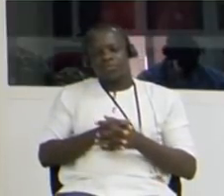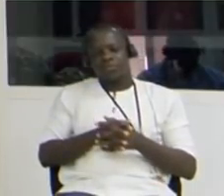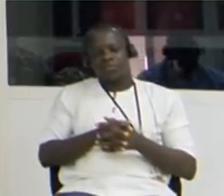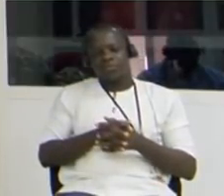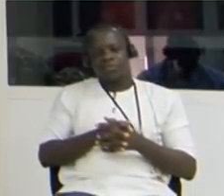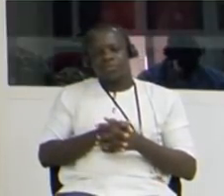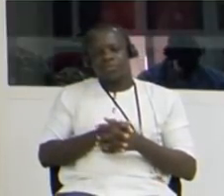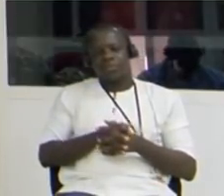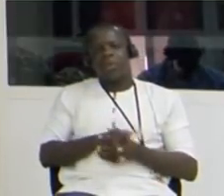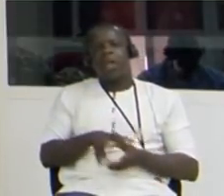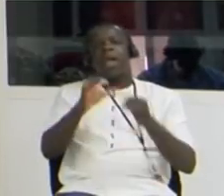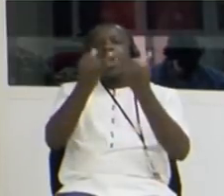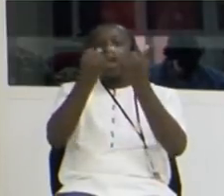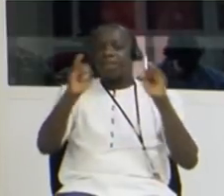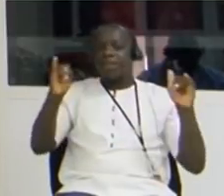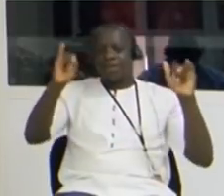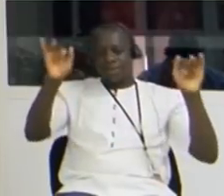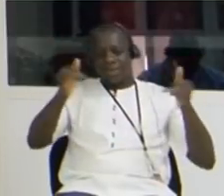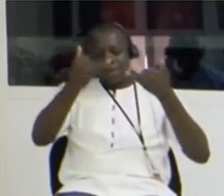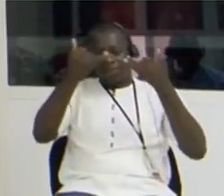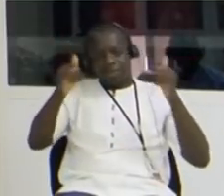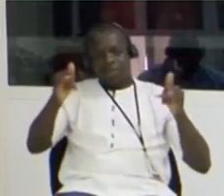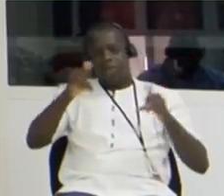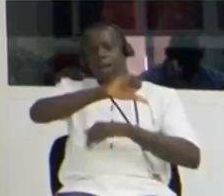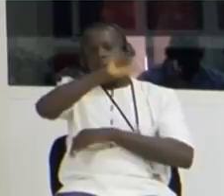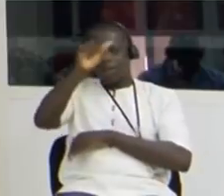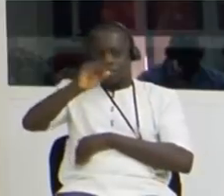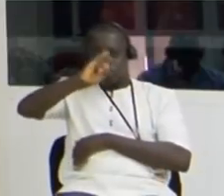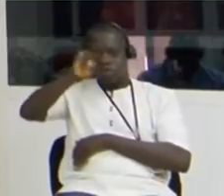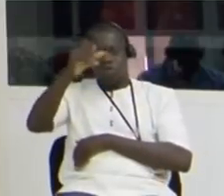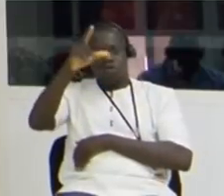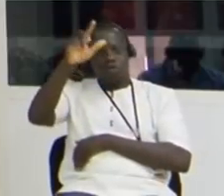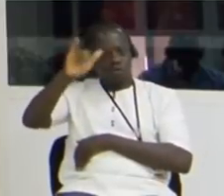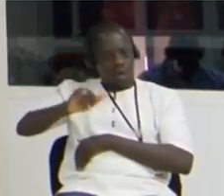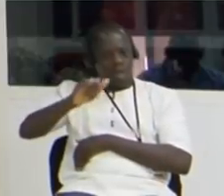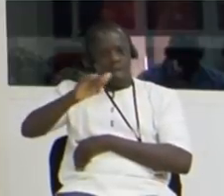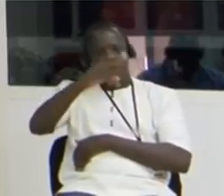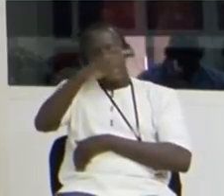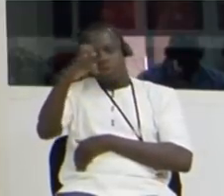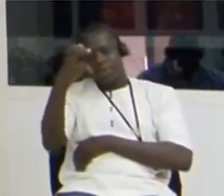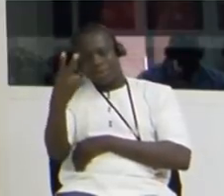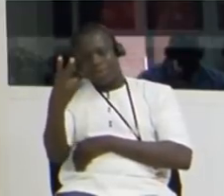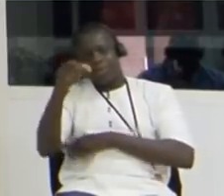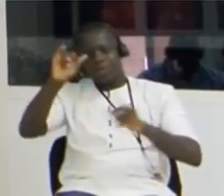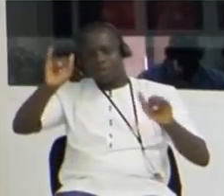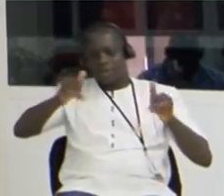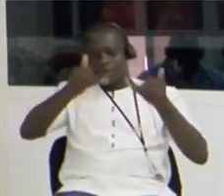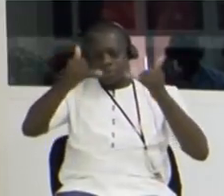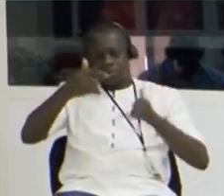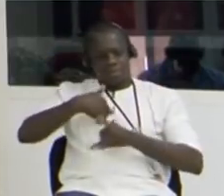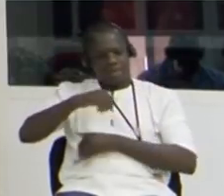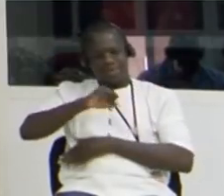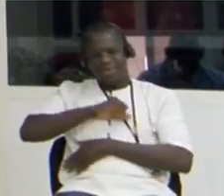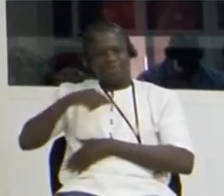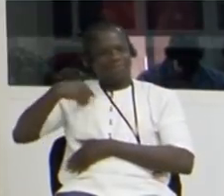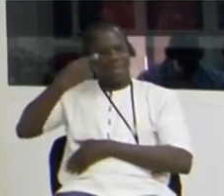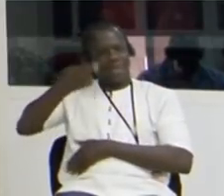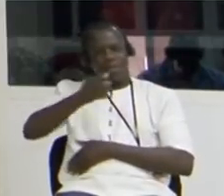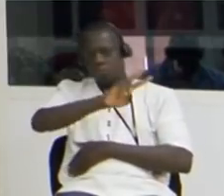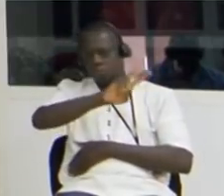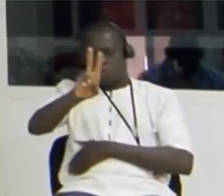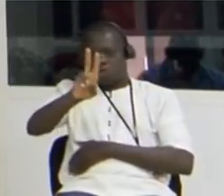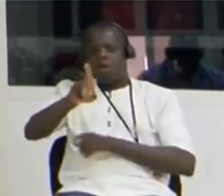July 22nd celebration, I didn't attend, but they were accompanied by a staff of the office, because they always